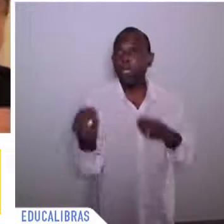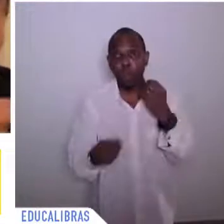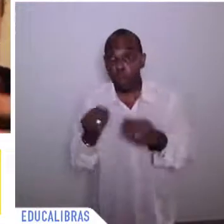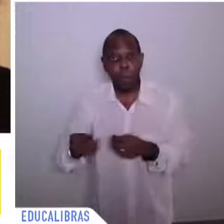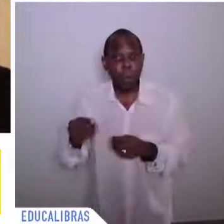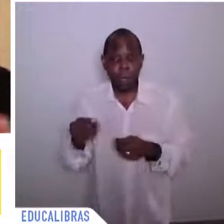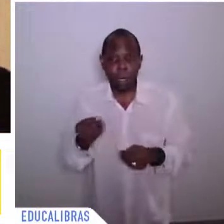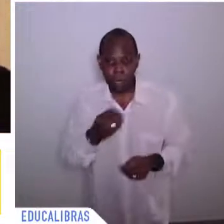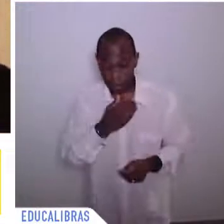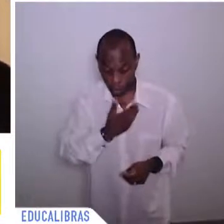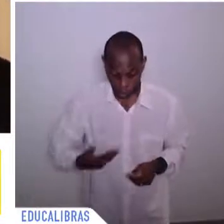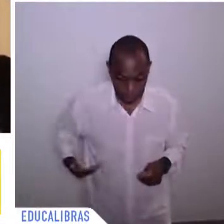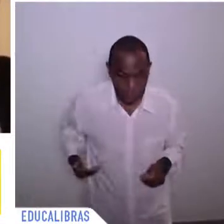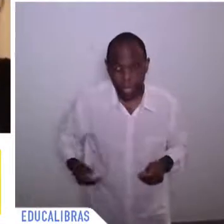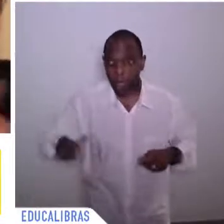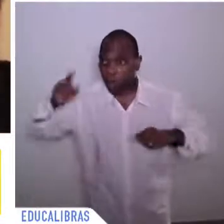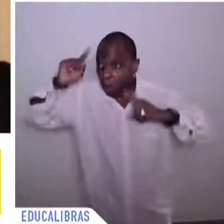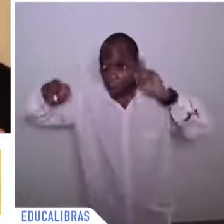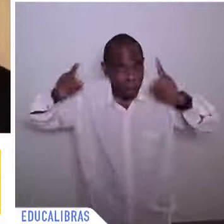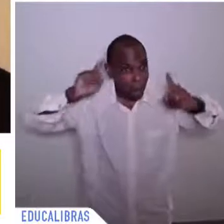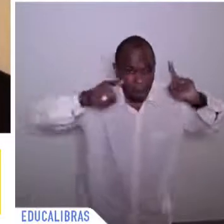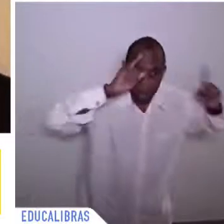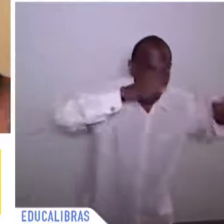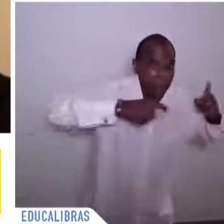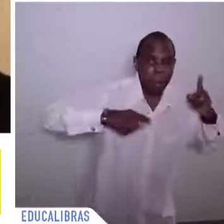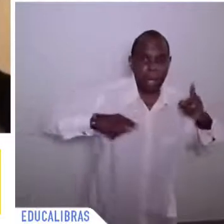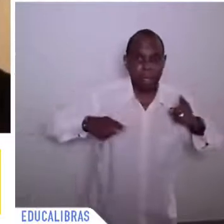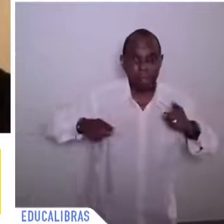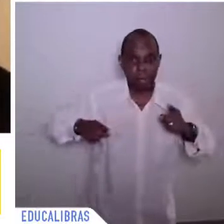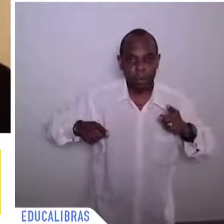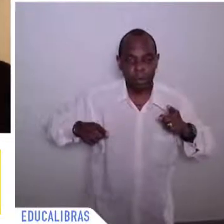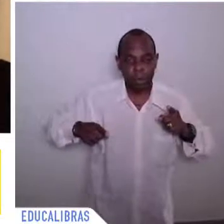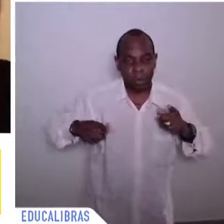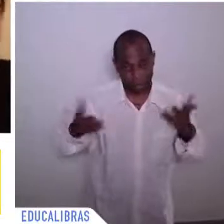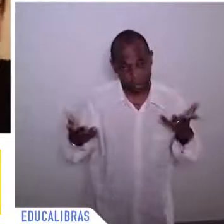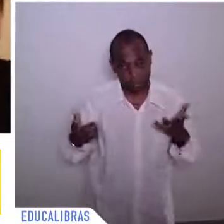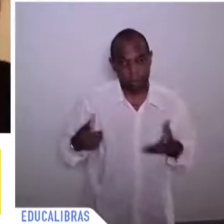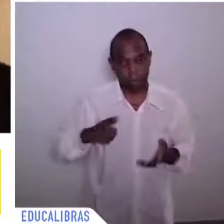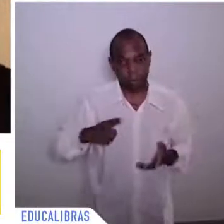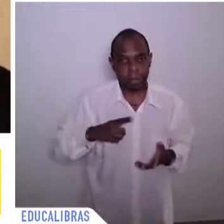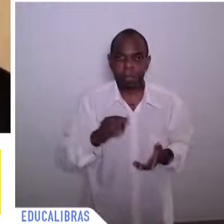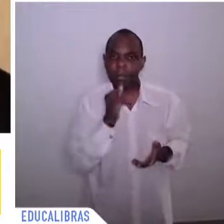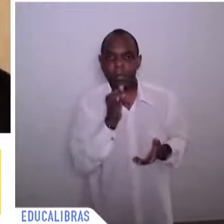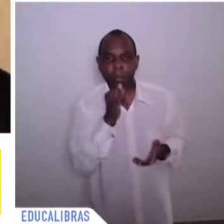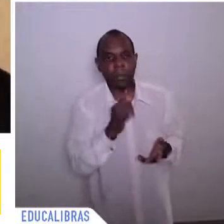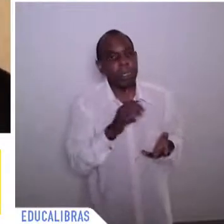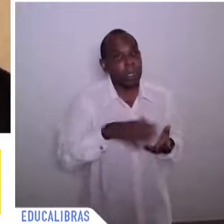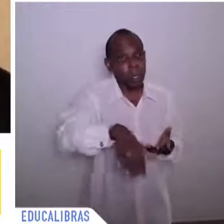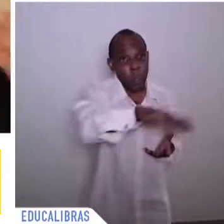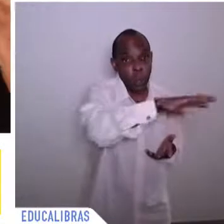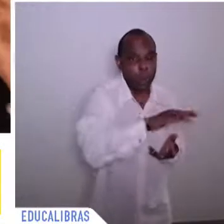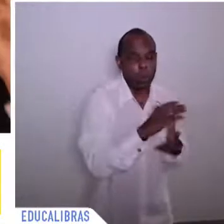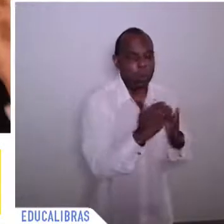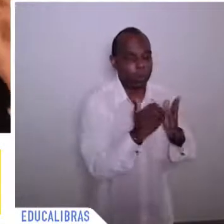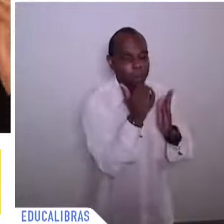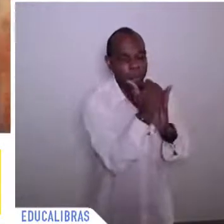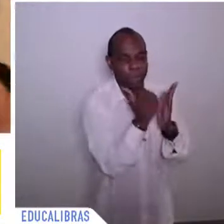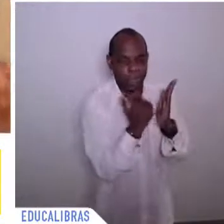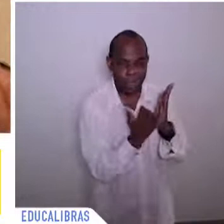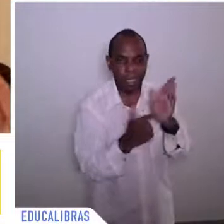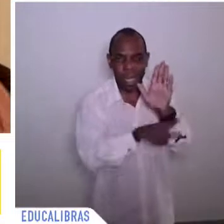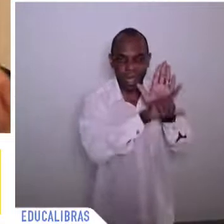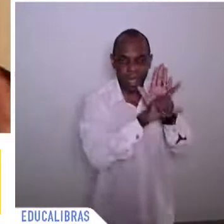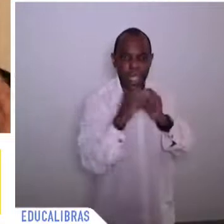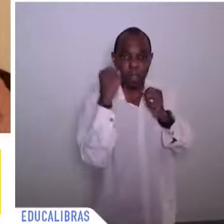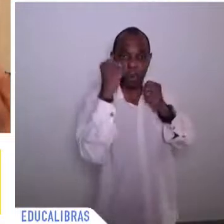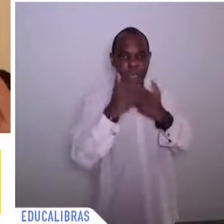way we talk about this. Democracy is going through a crisis. The power is